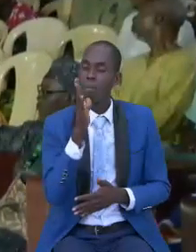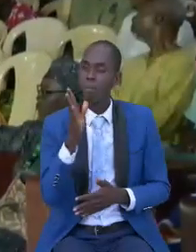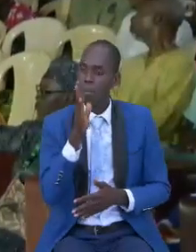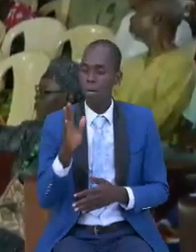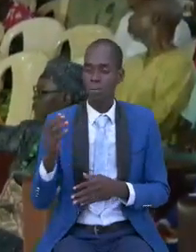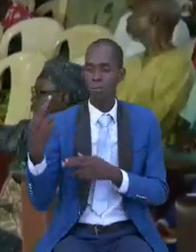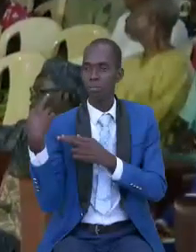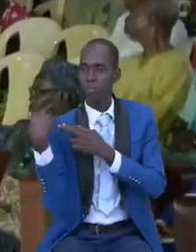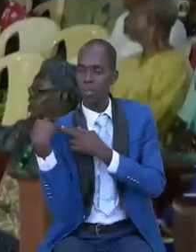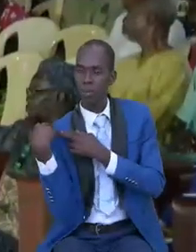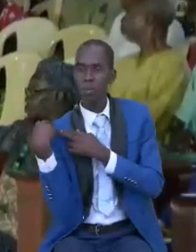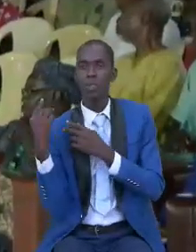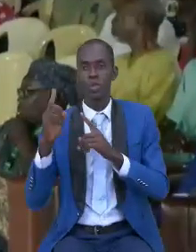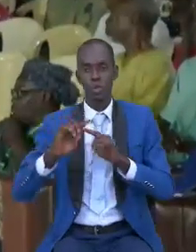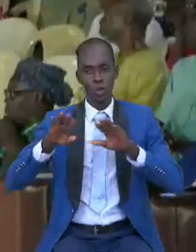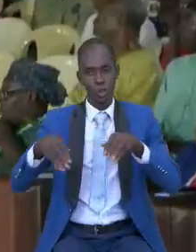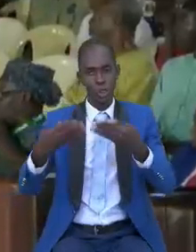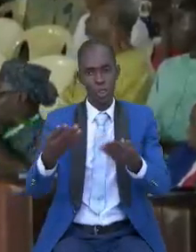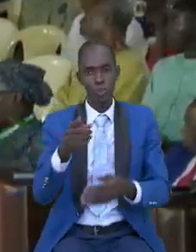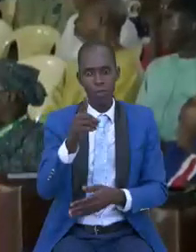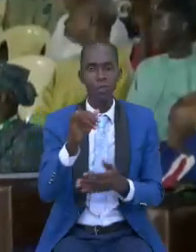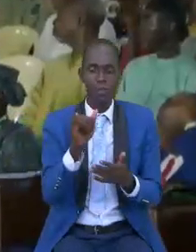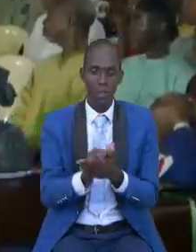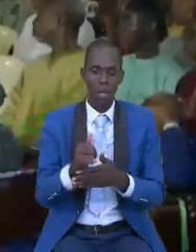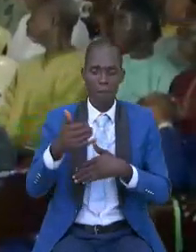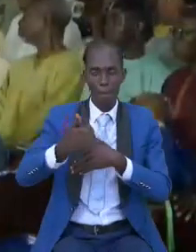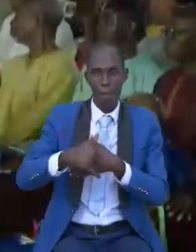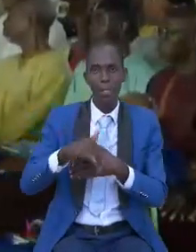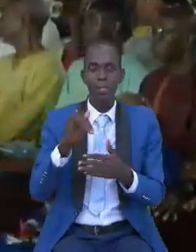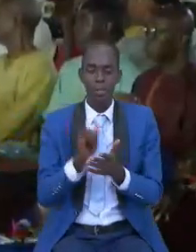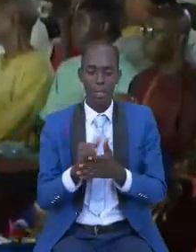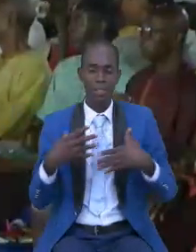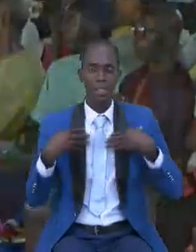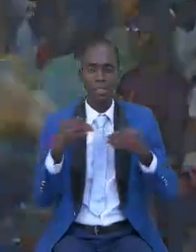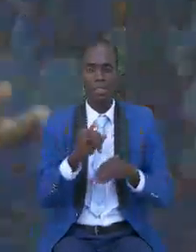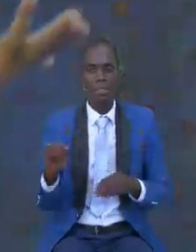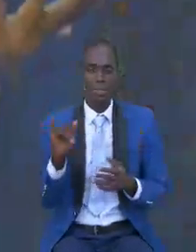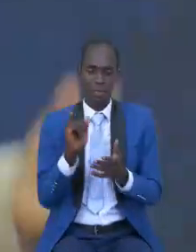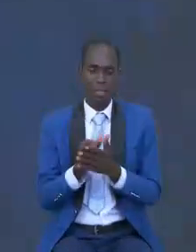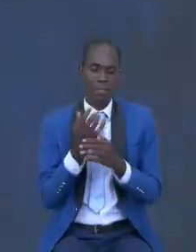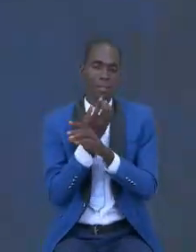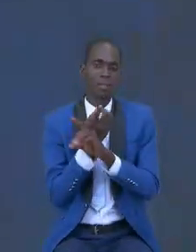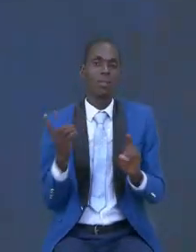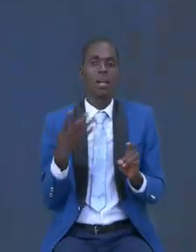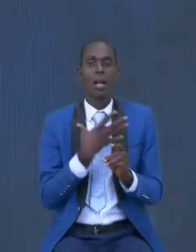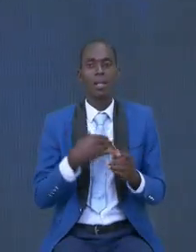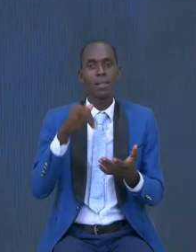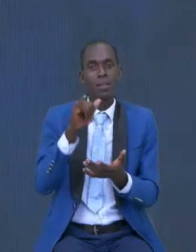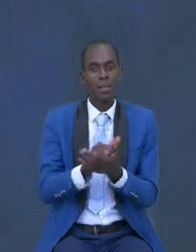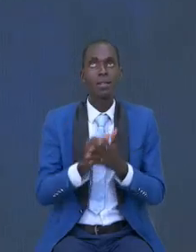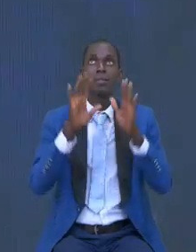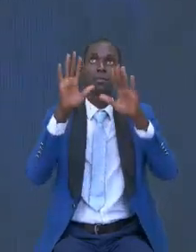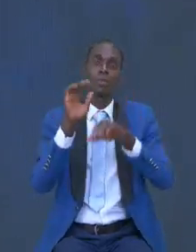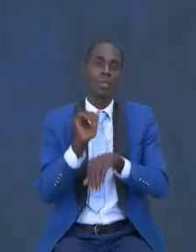responsibility to give you that bread, that healing, that deliverance, and that